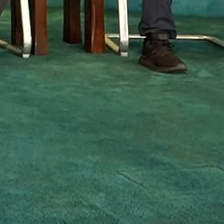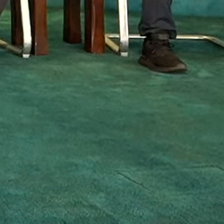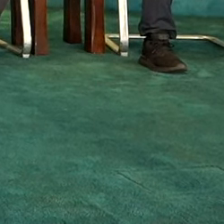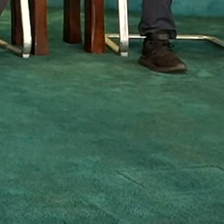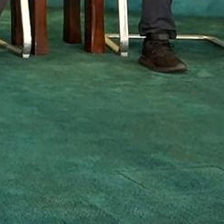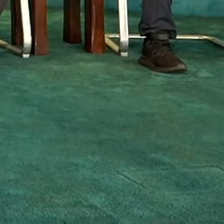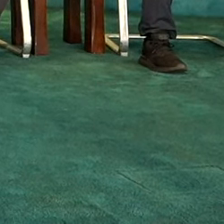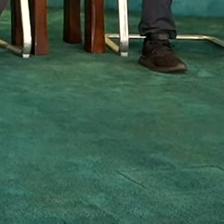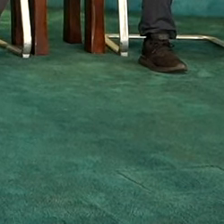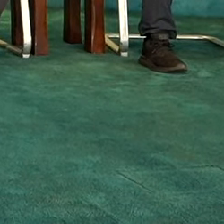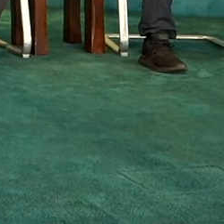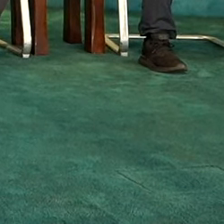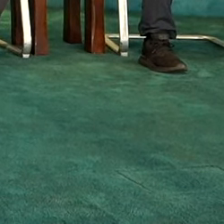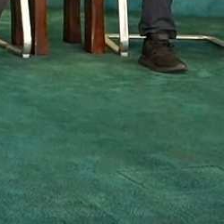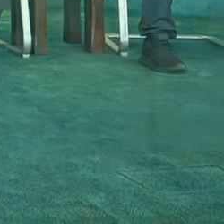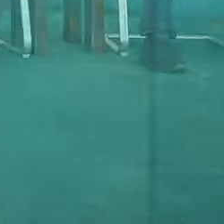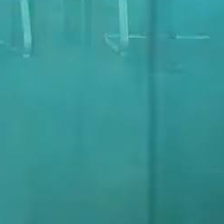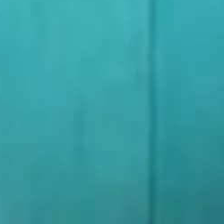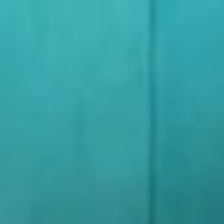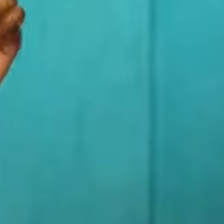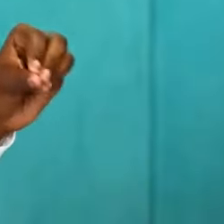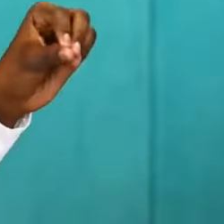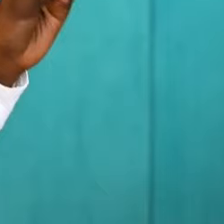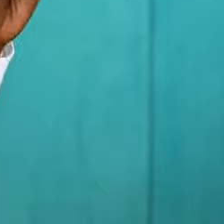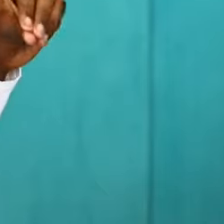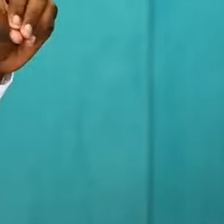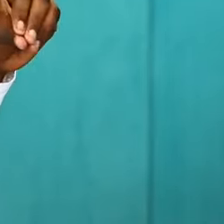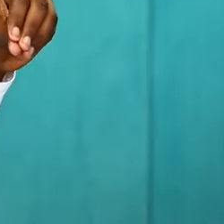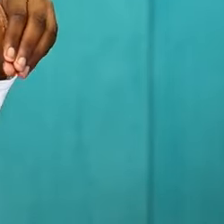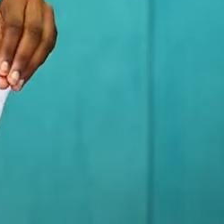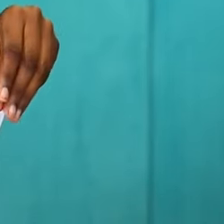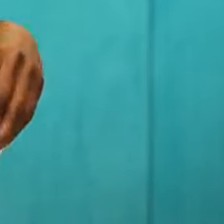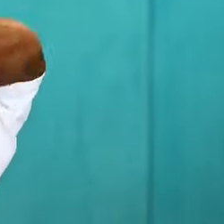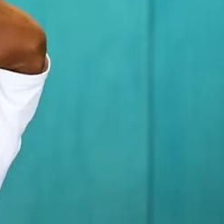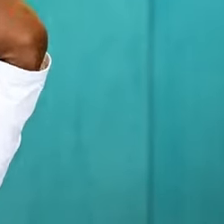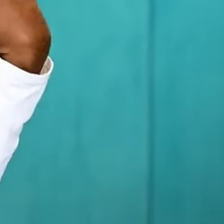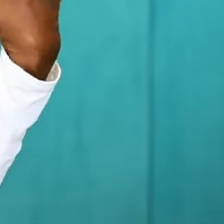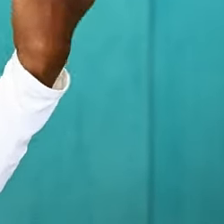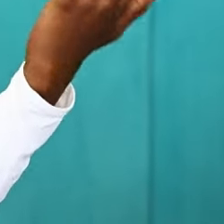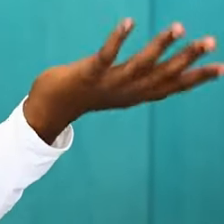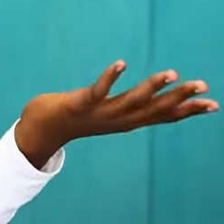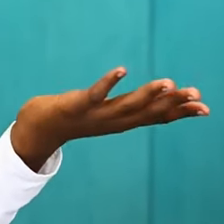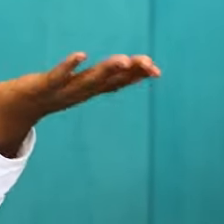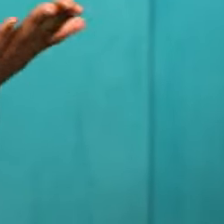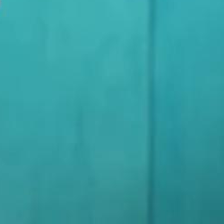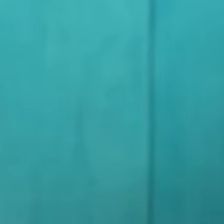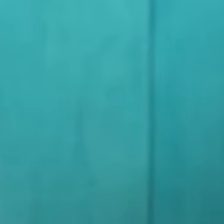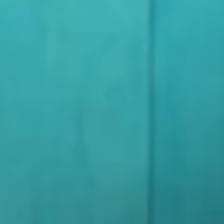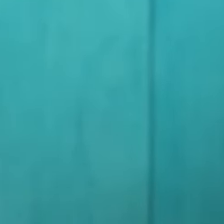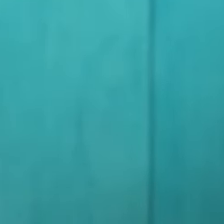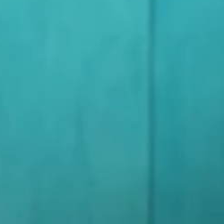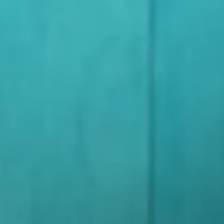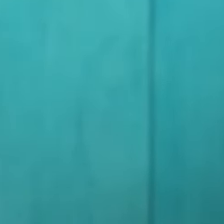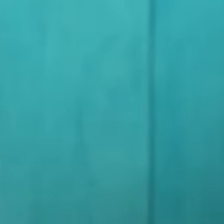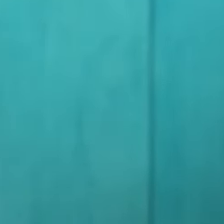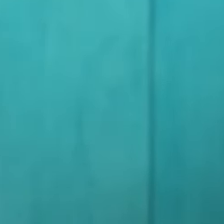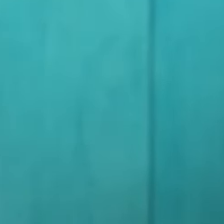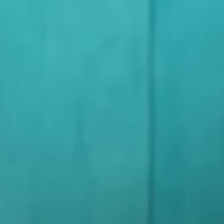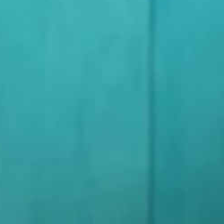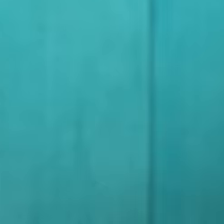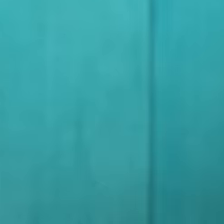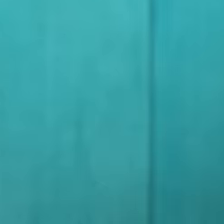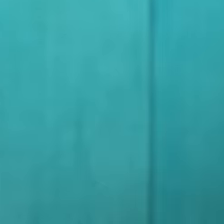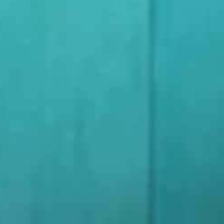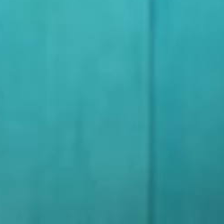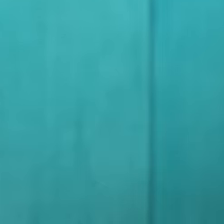because them coming out of Egypt was deep into their culture, where even things like the Passover came out from it,